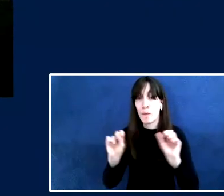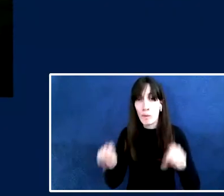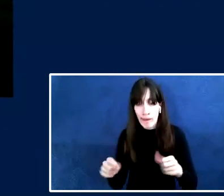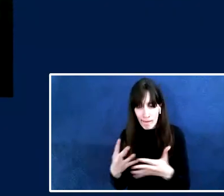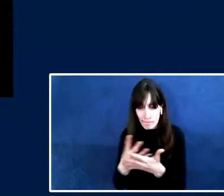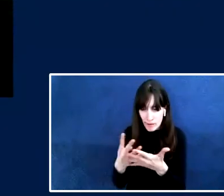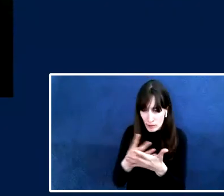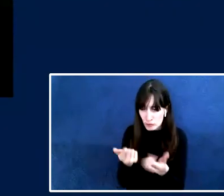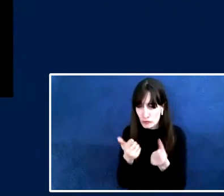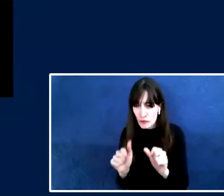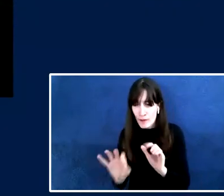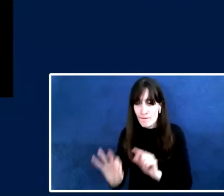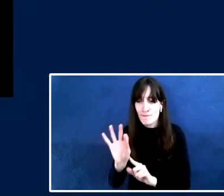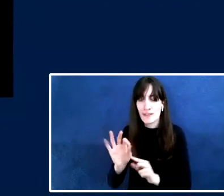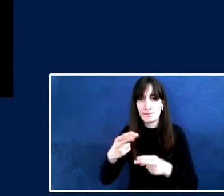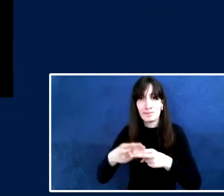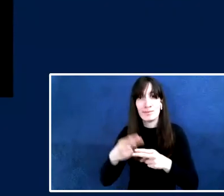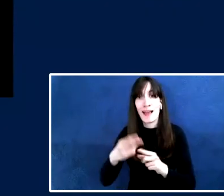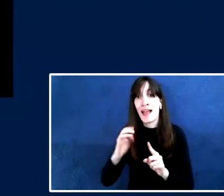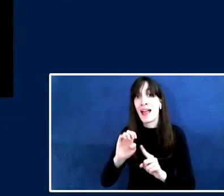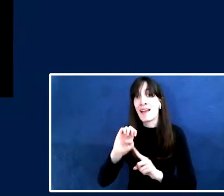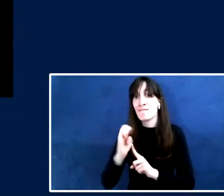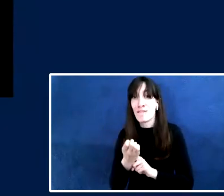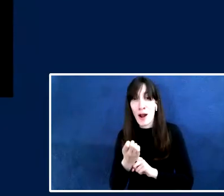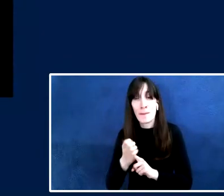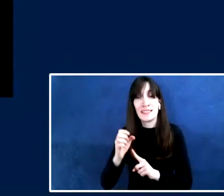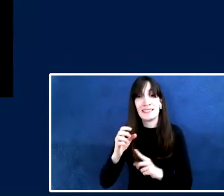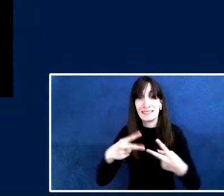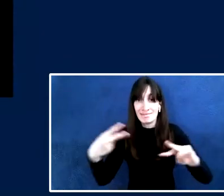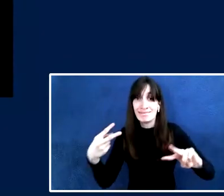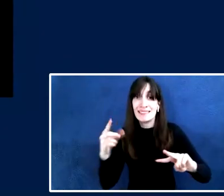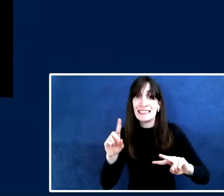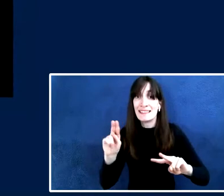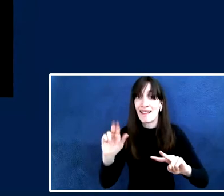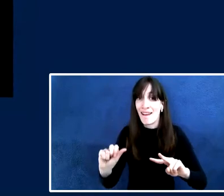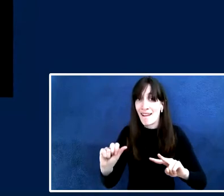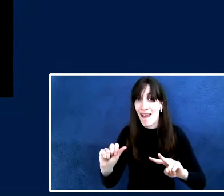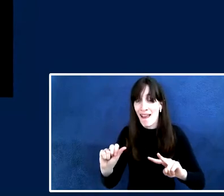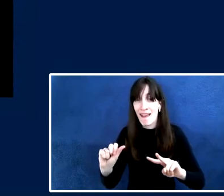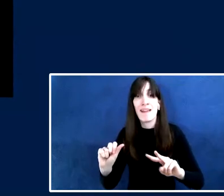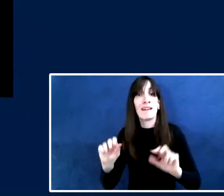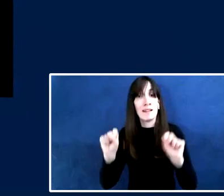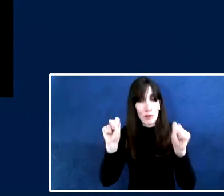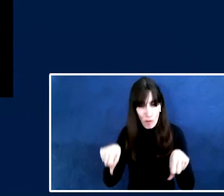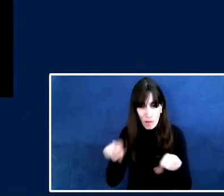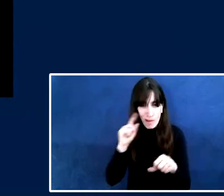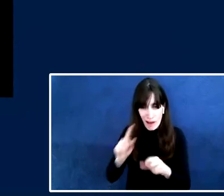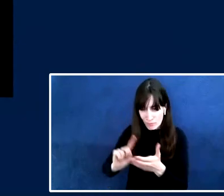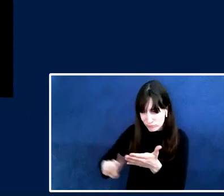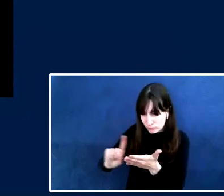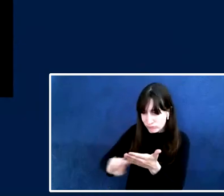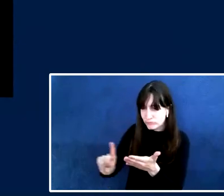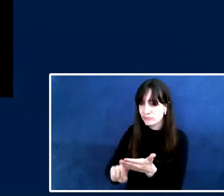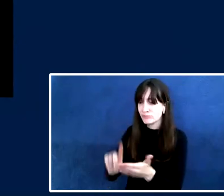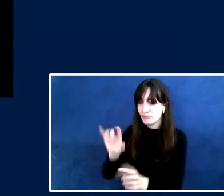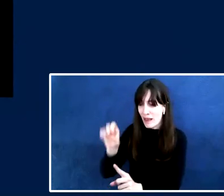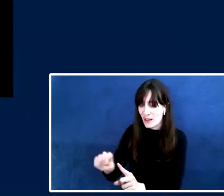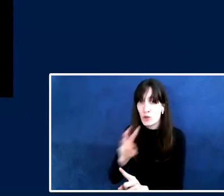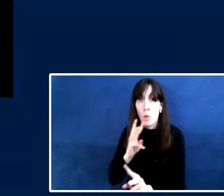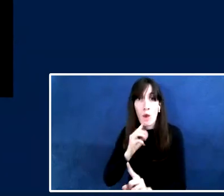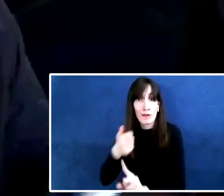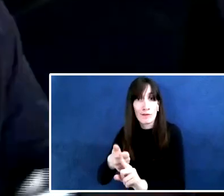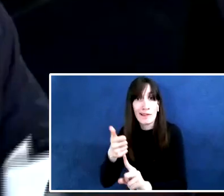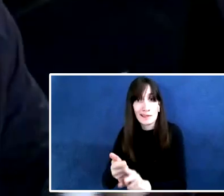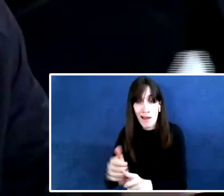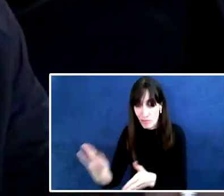what's called environmental DNA, the DNA signatures that we can detect in the water itself, because